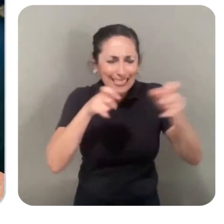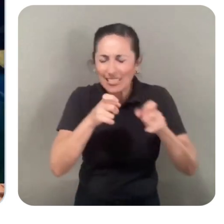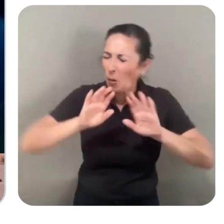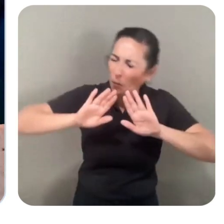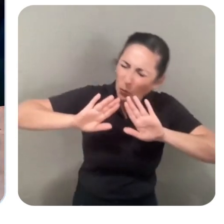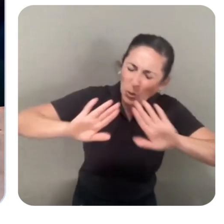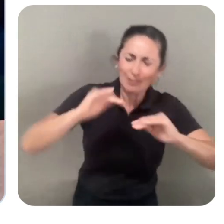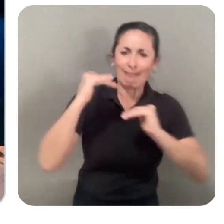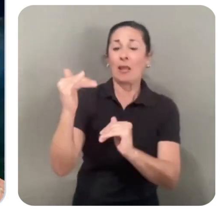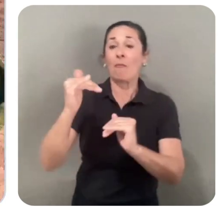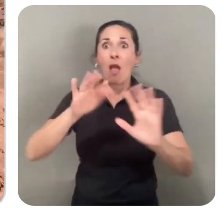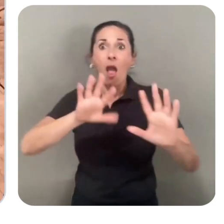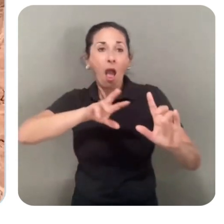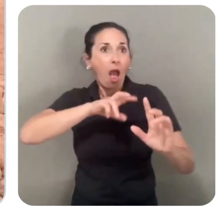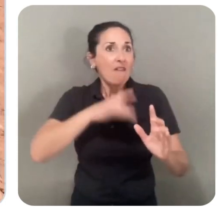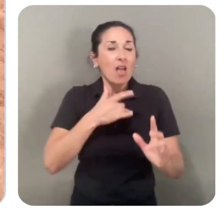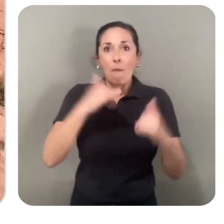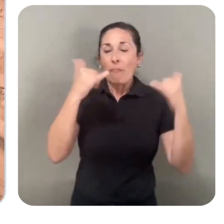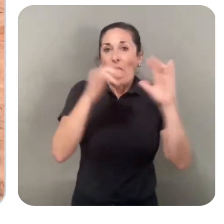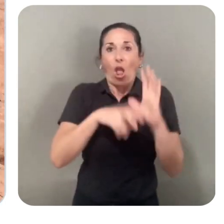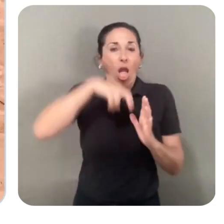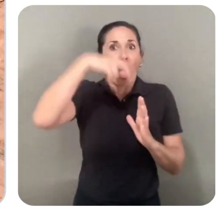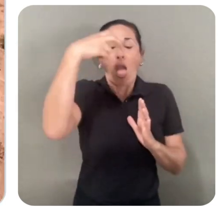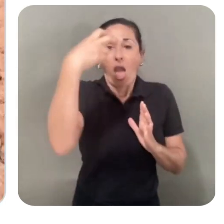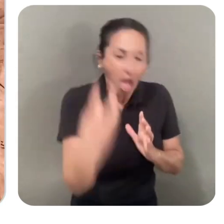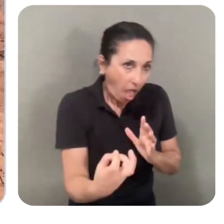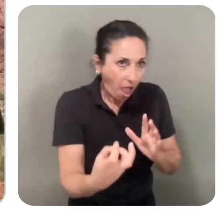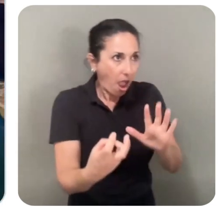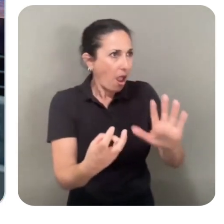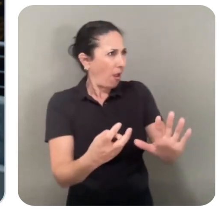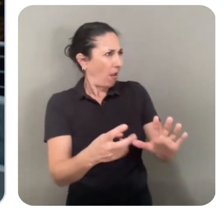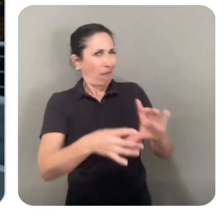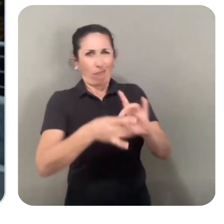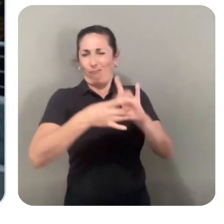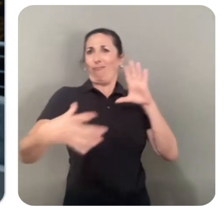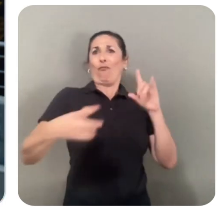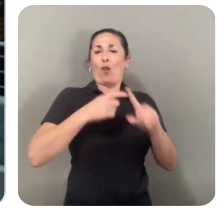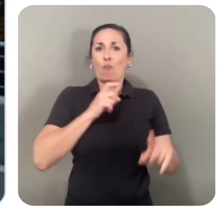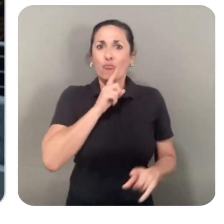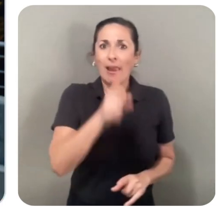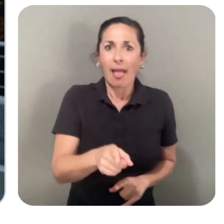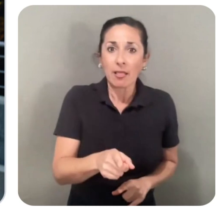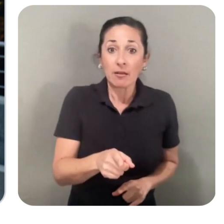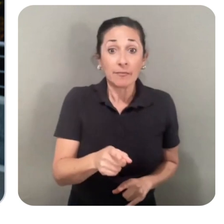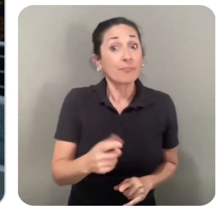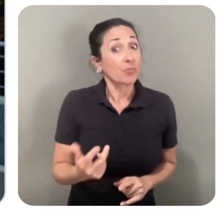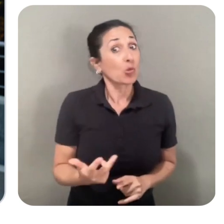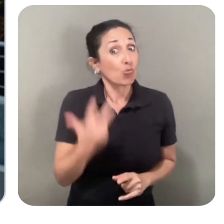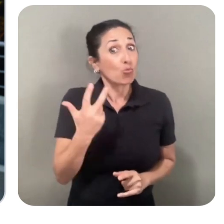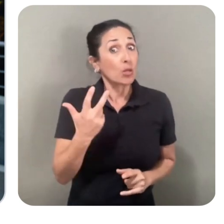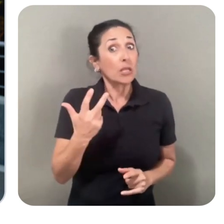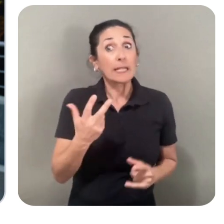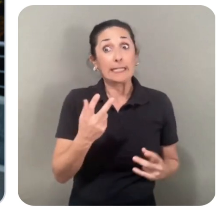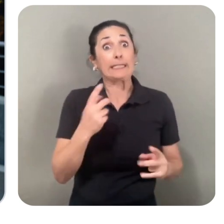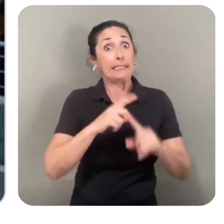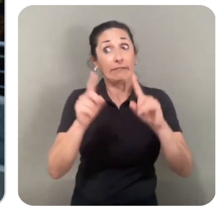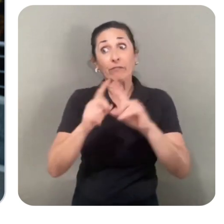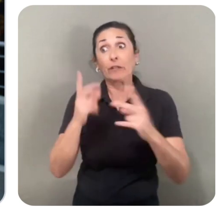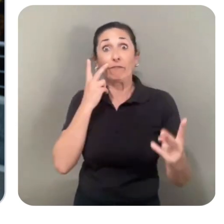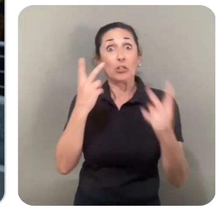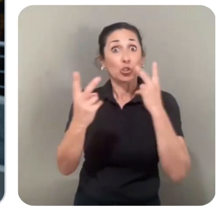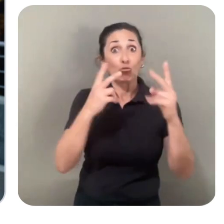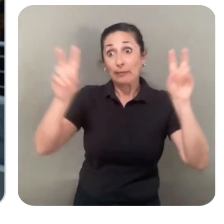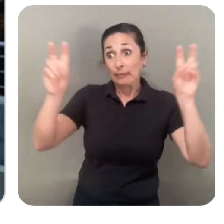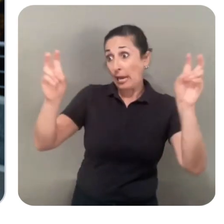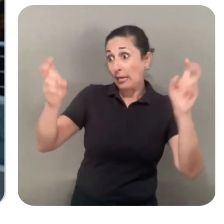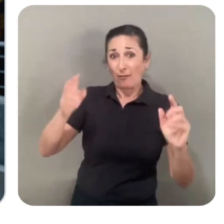to beautiful locations nearly indistinguishable from reality. These are 3 quite visually distinct titles that